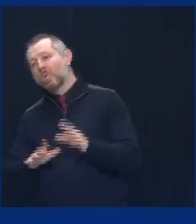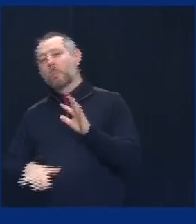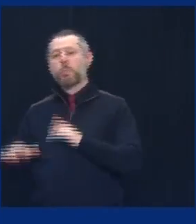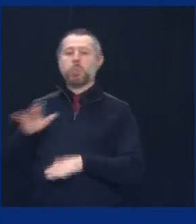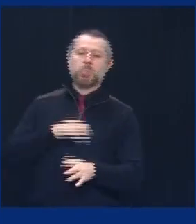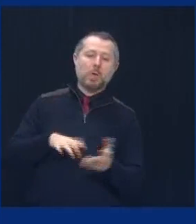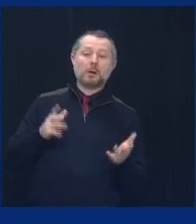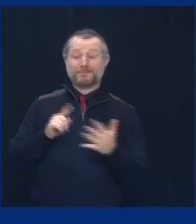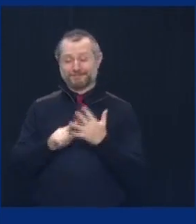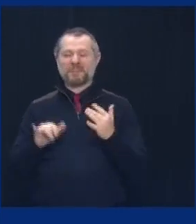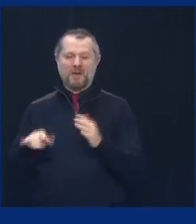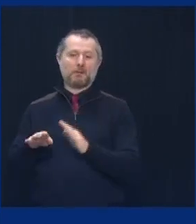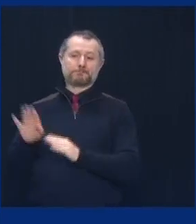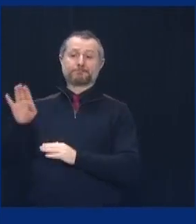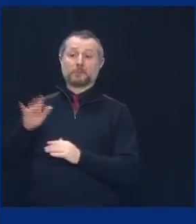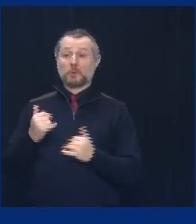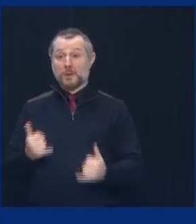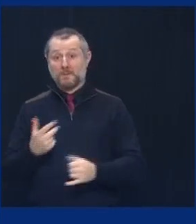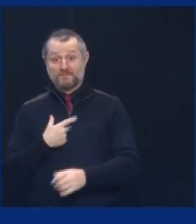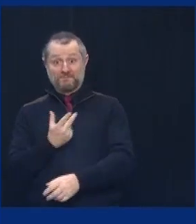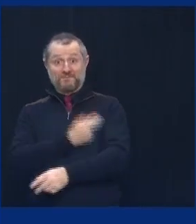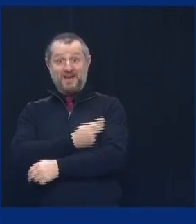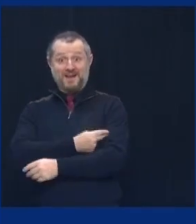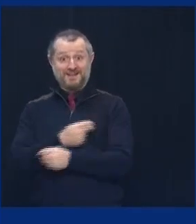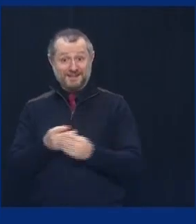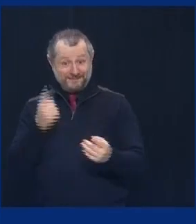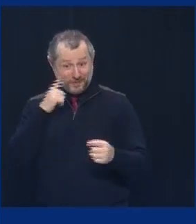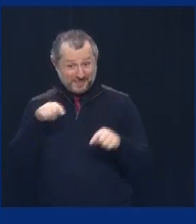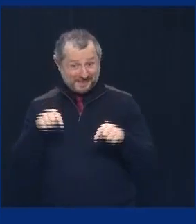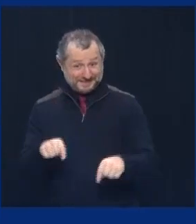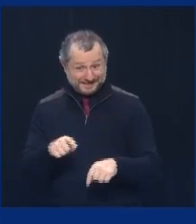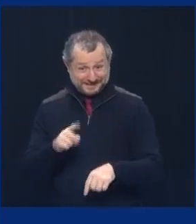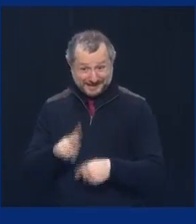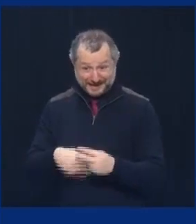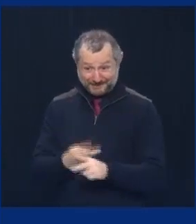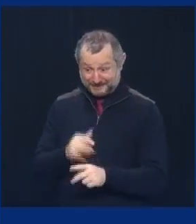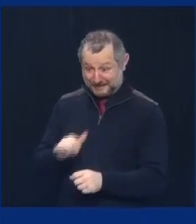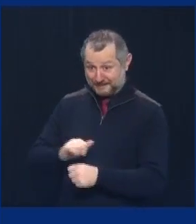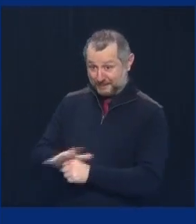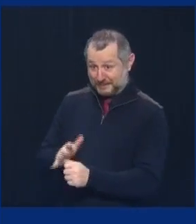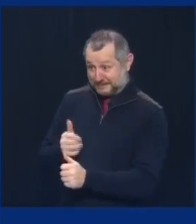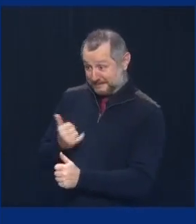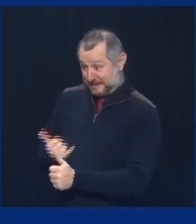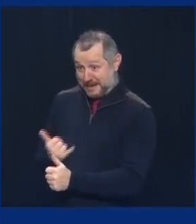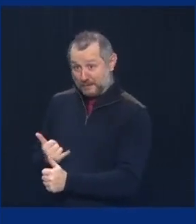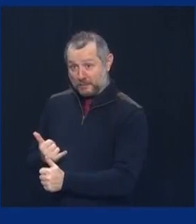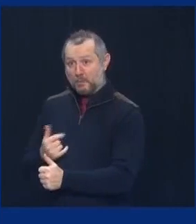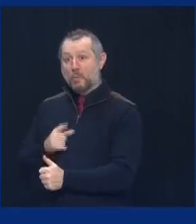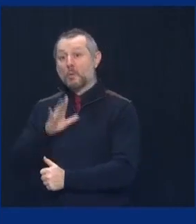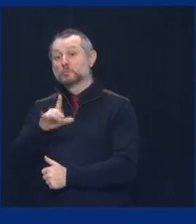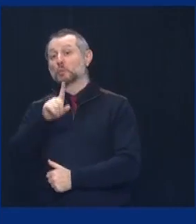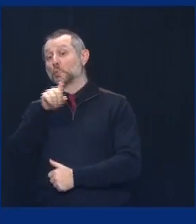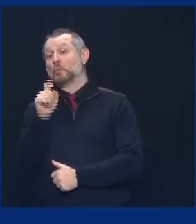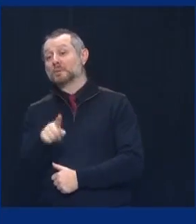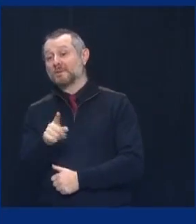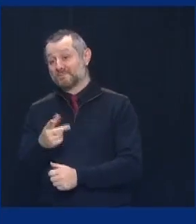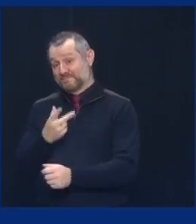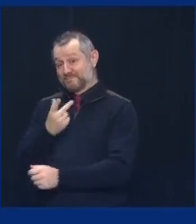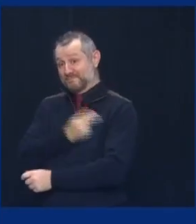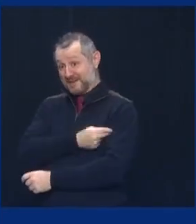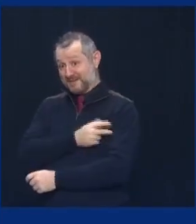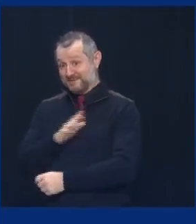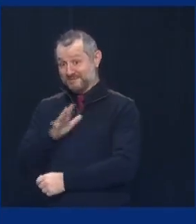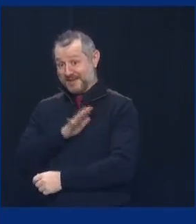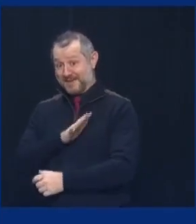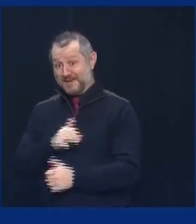As far as the vaccine is for this specific virus. Your question is, what if you vaccinate against this virus and then the